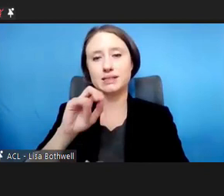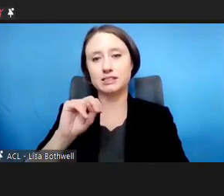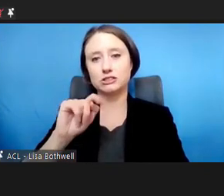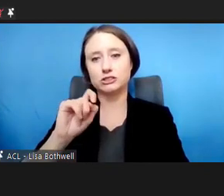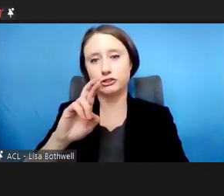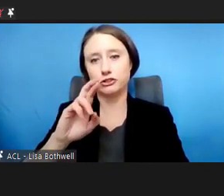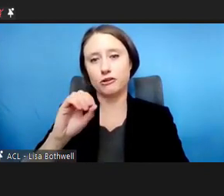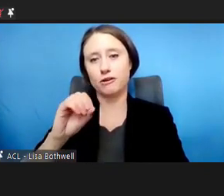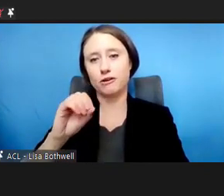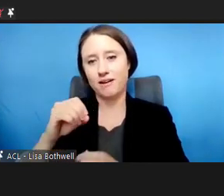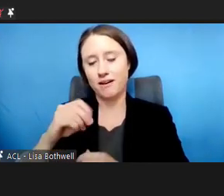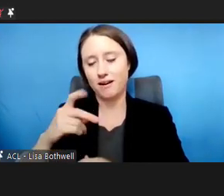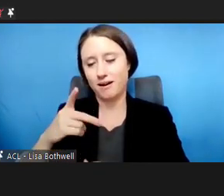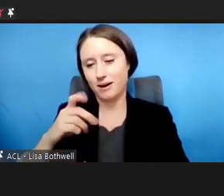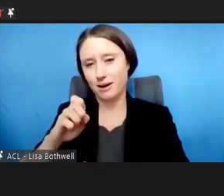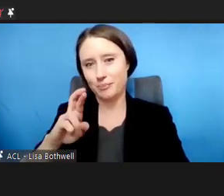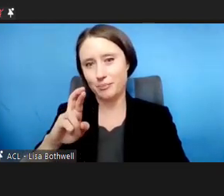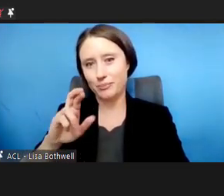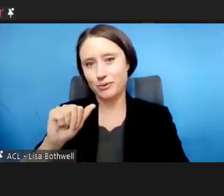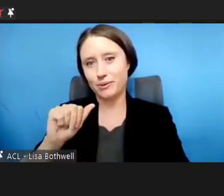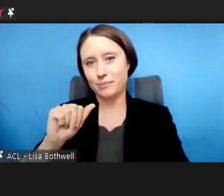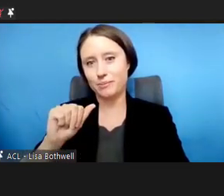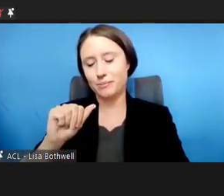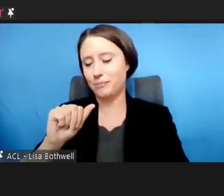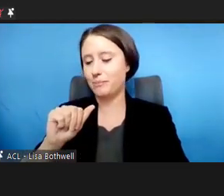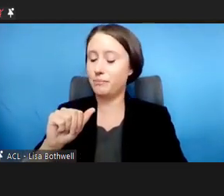that are involved in